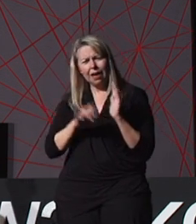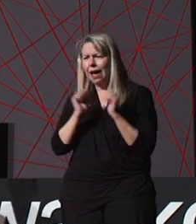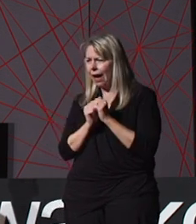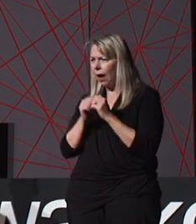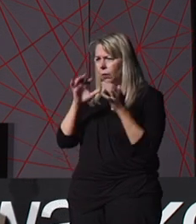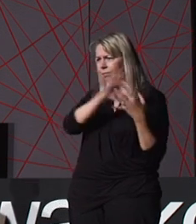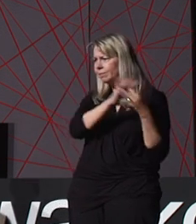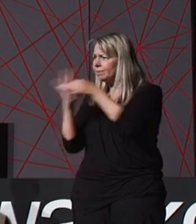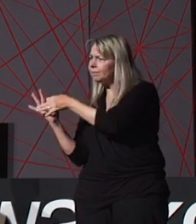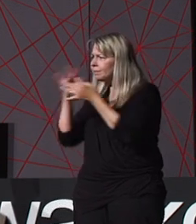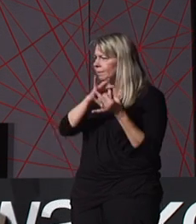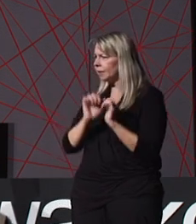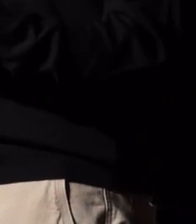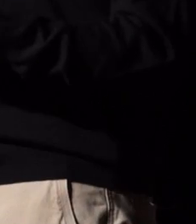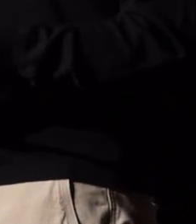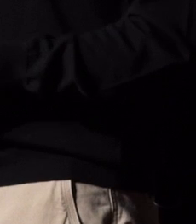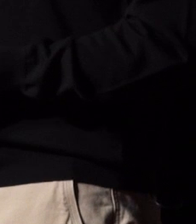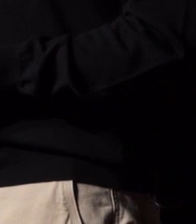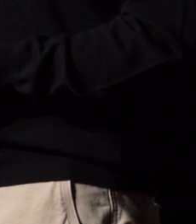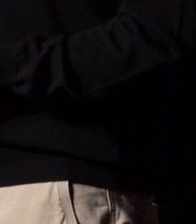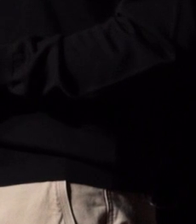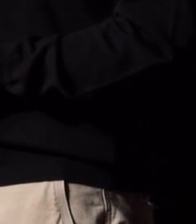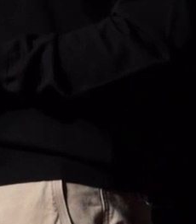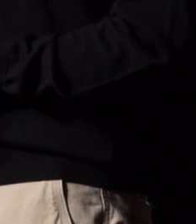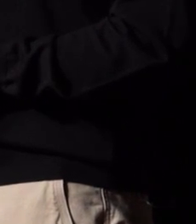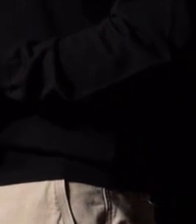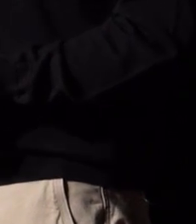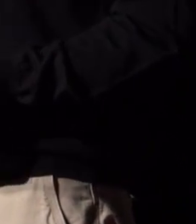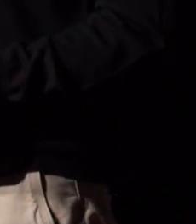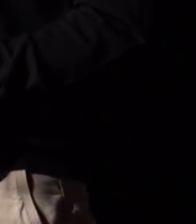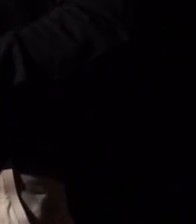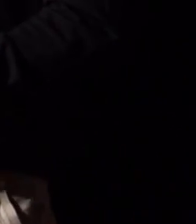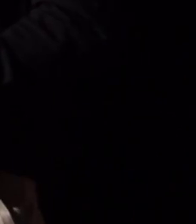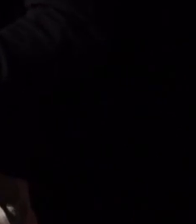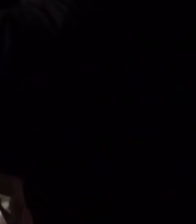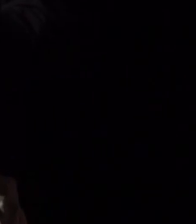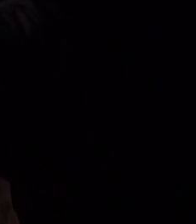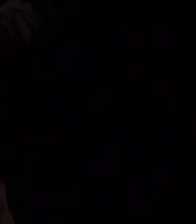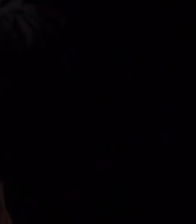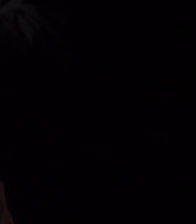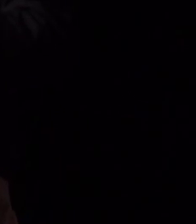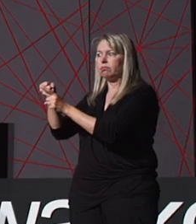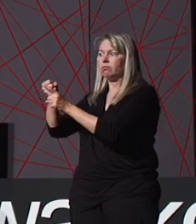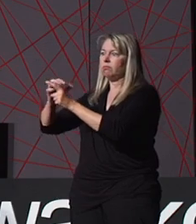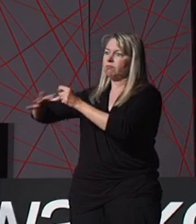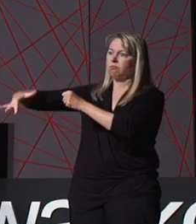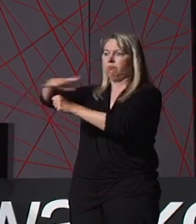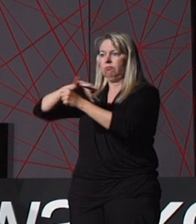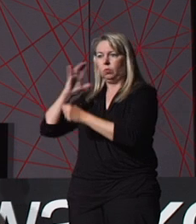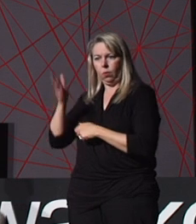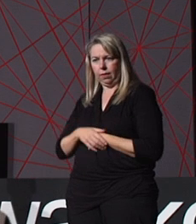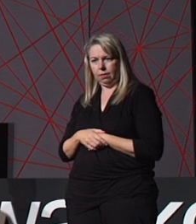ecosystems operated. And we understood what the ramifications of this change was. What happens in these forests is